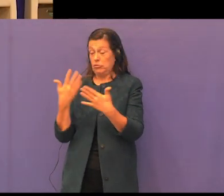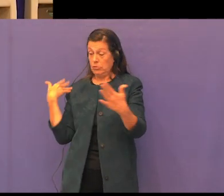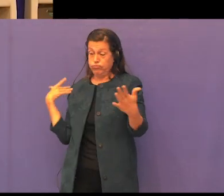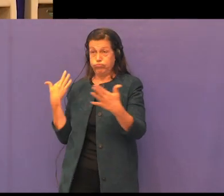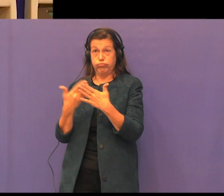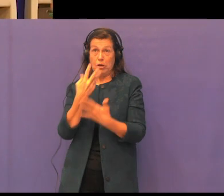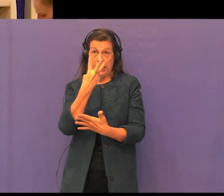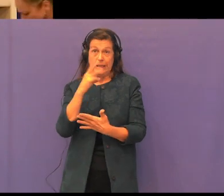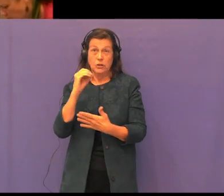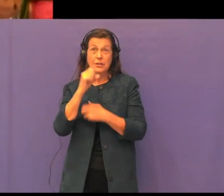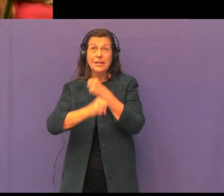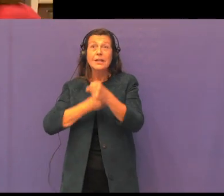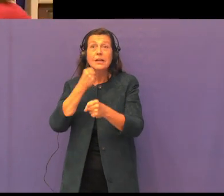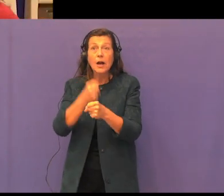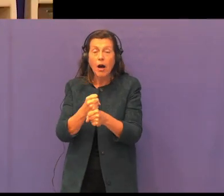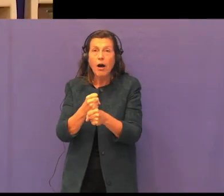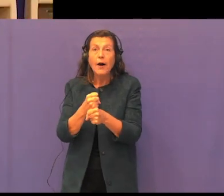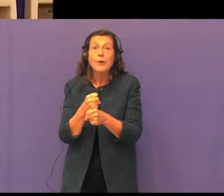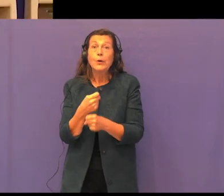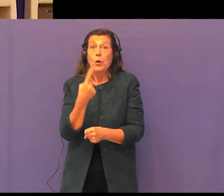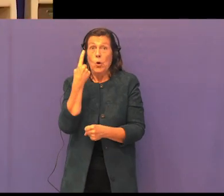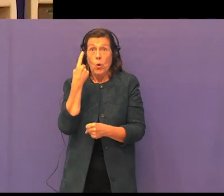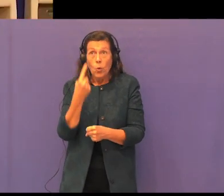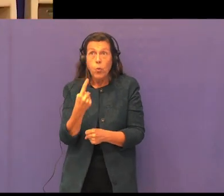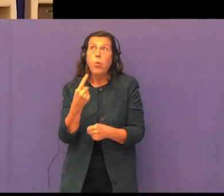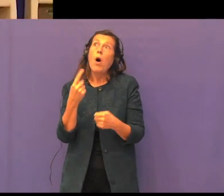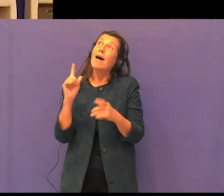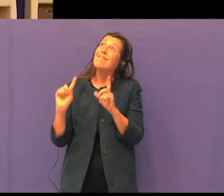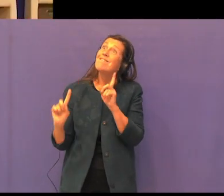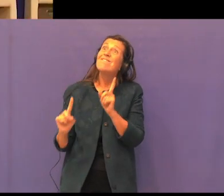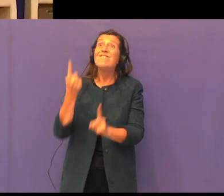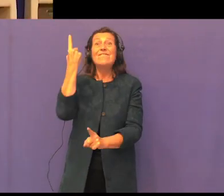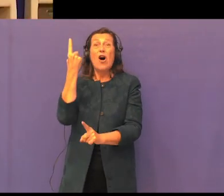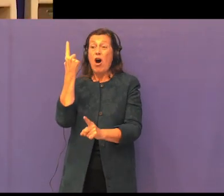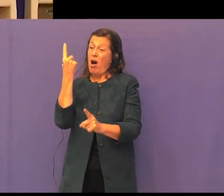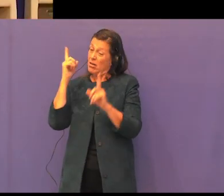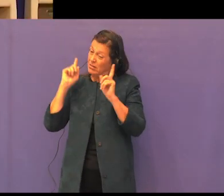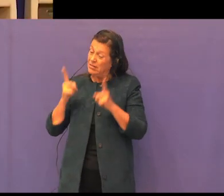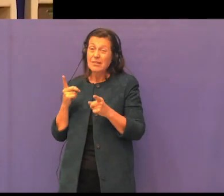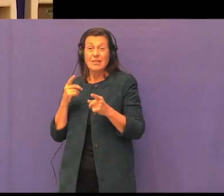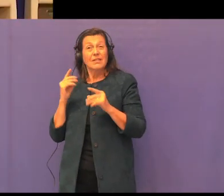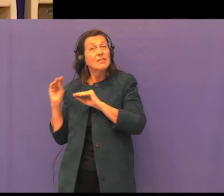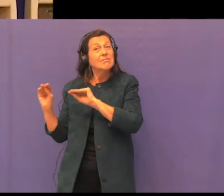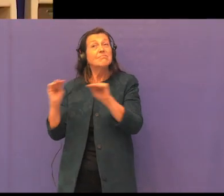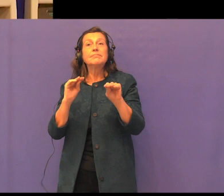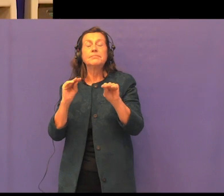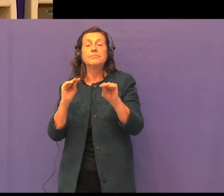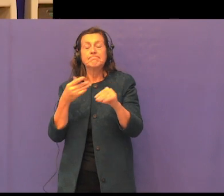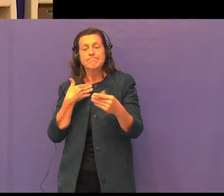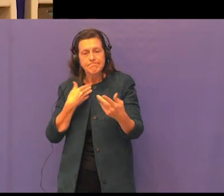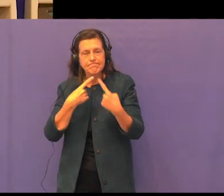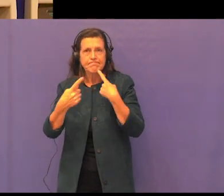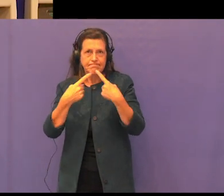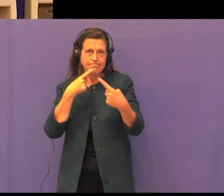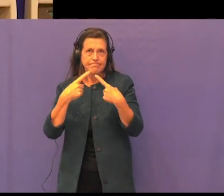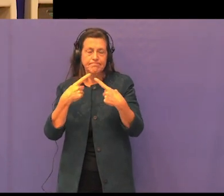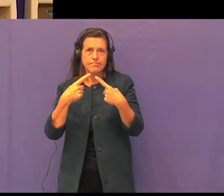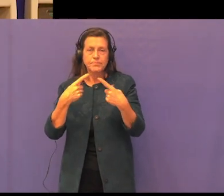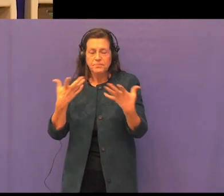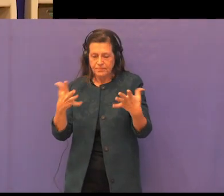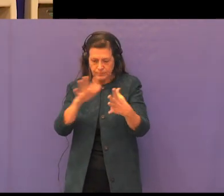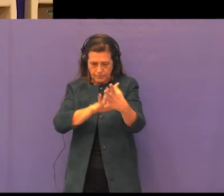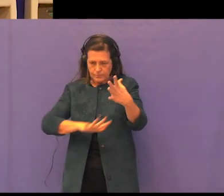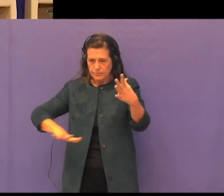in the classroom is to talk about context, about how words take on their